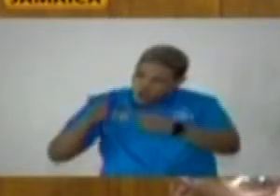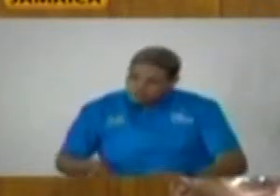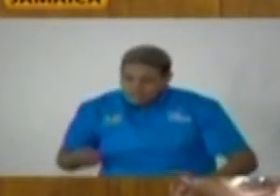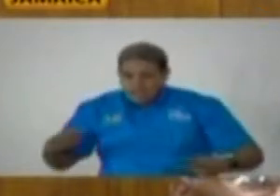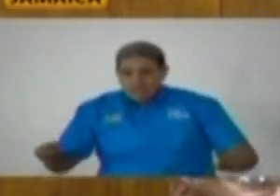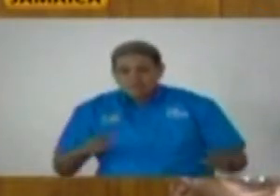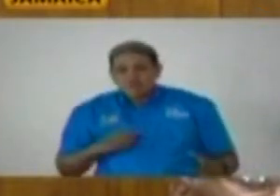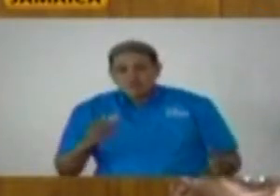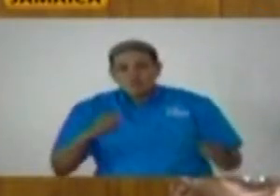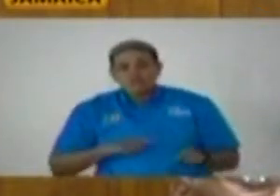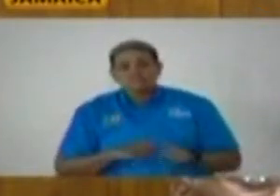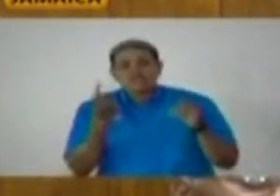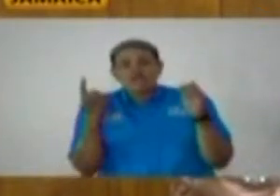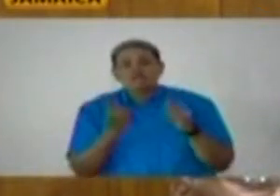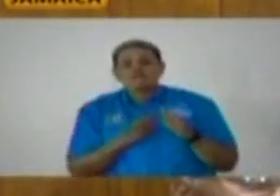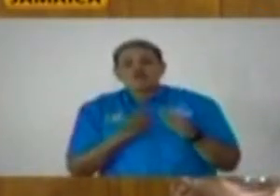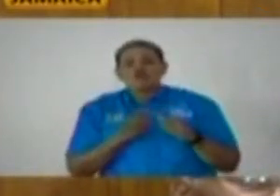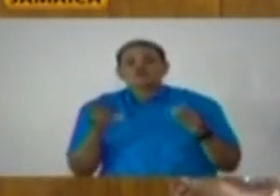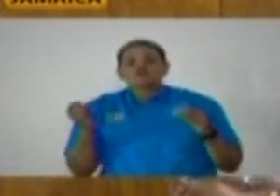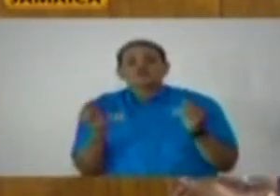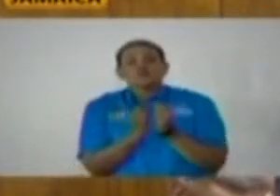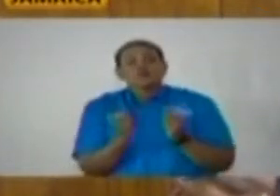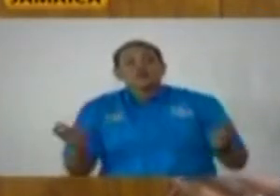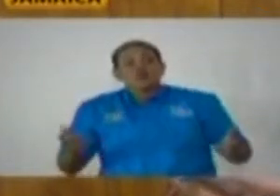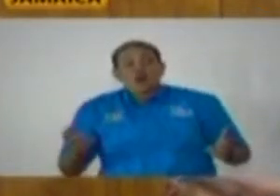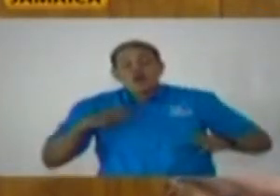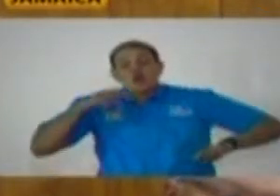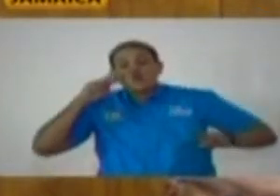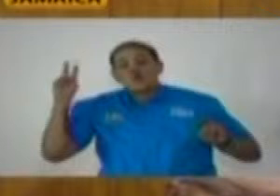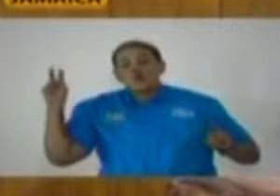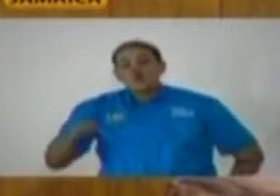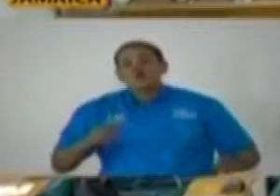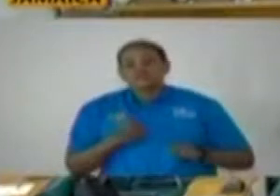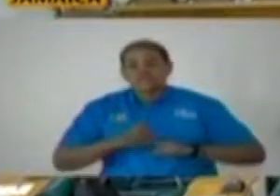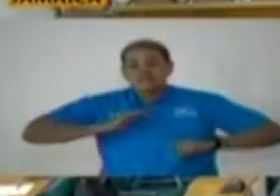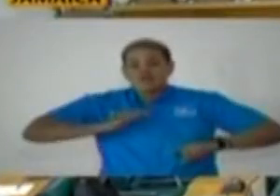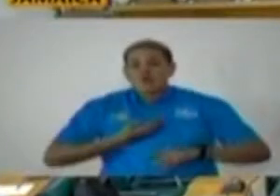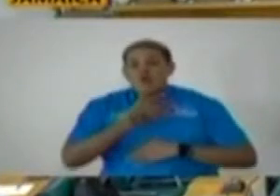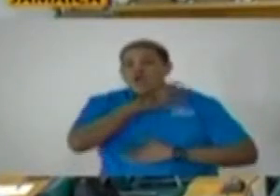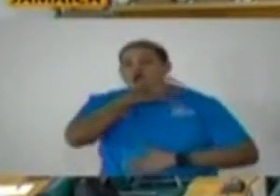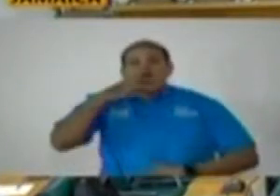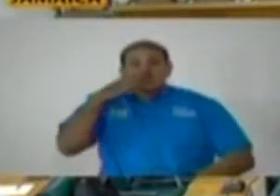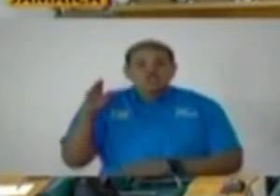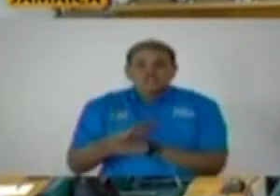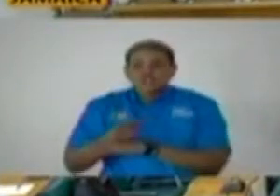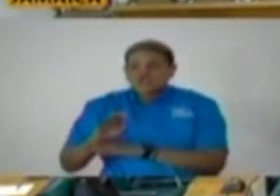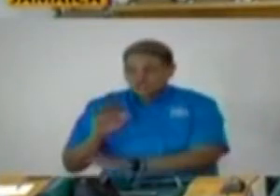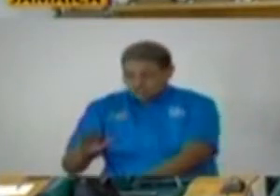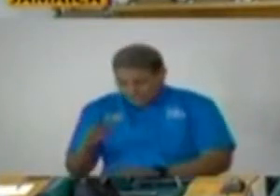And I want to start first, Madam Speaker, by looking at our agricultural industry.